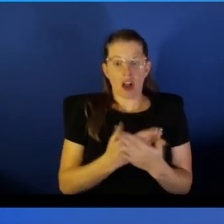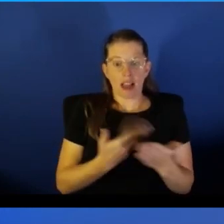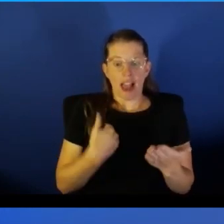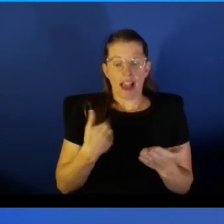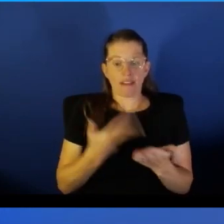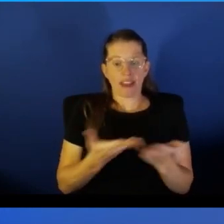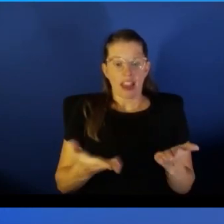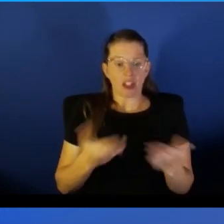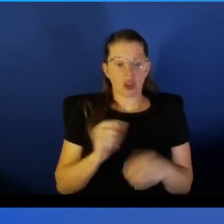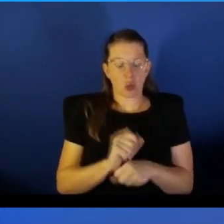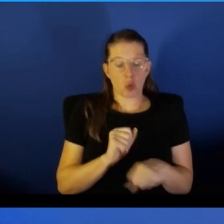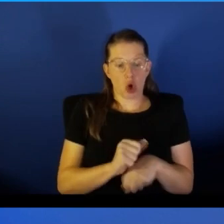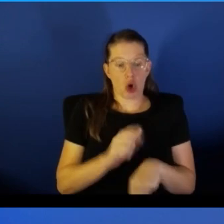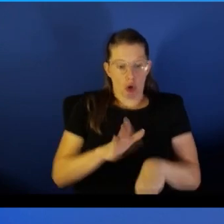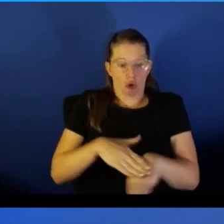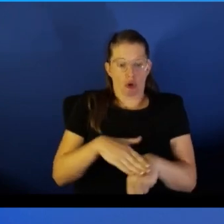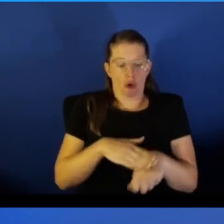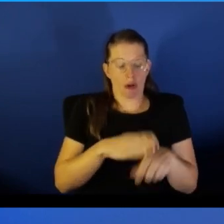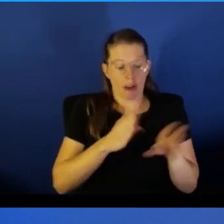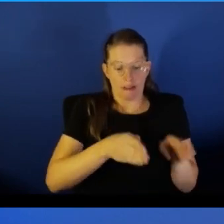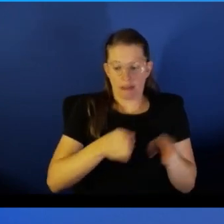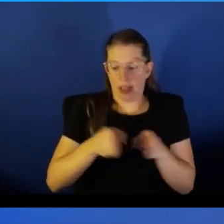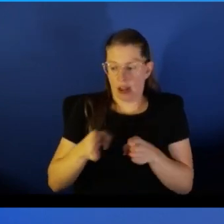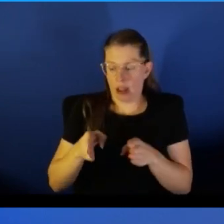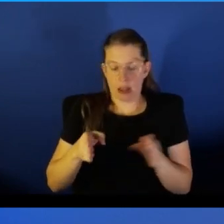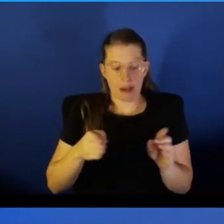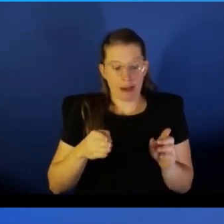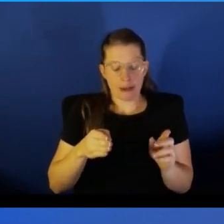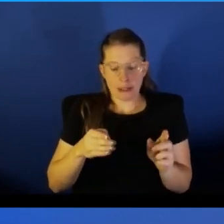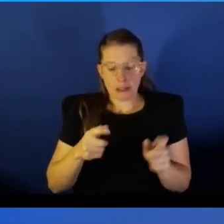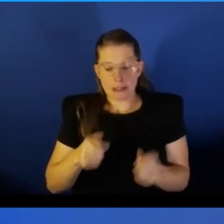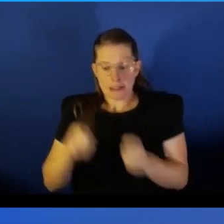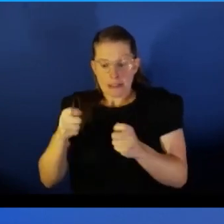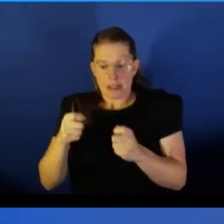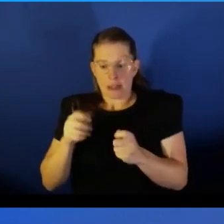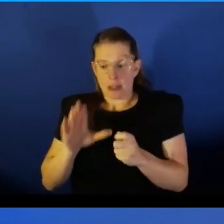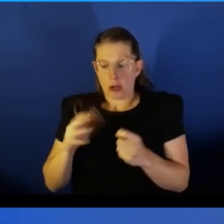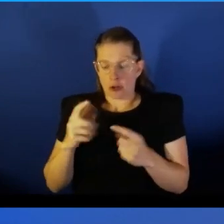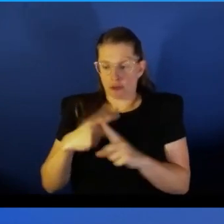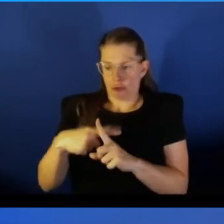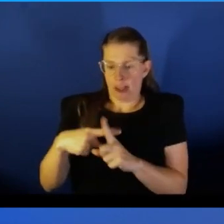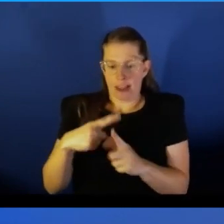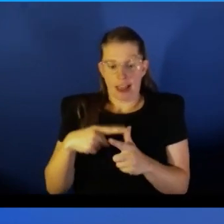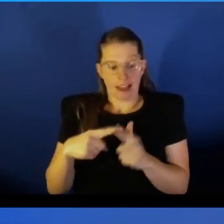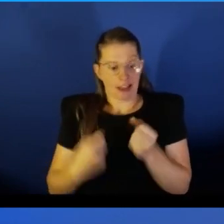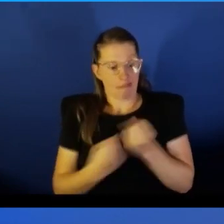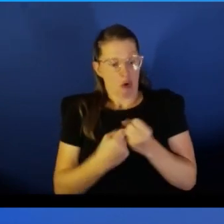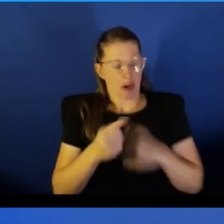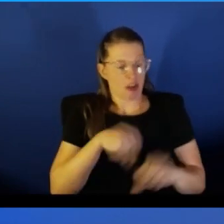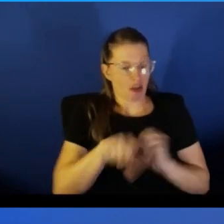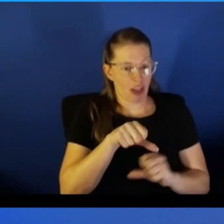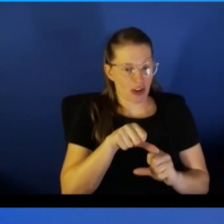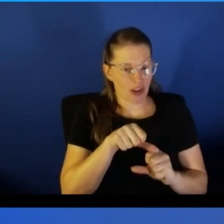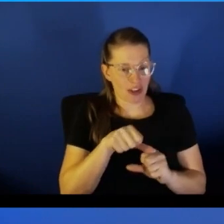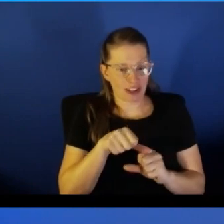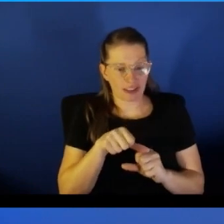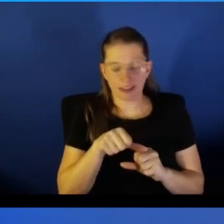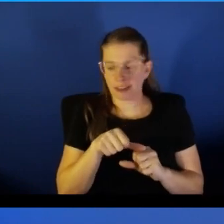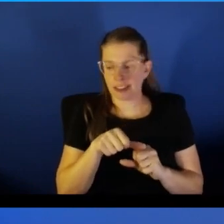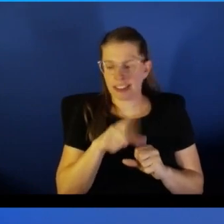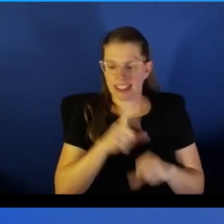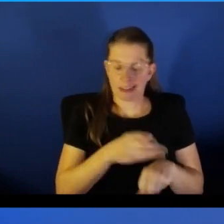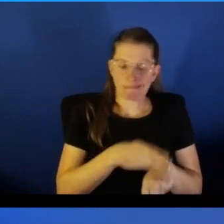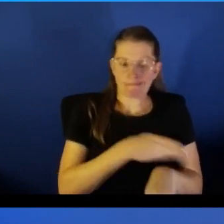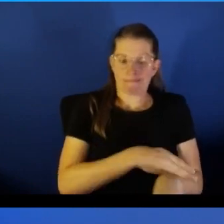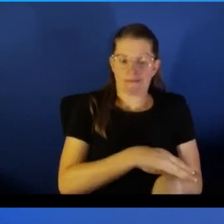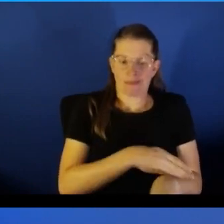How can we individualize? How can we leverage someone's strengths, and then support each other's areas that need to grow? And so we really